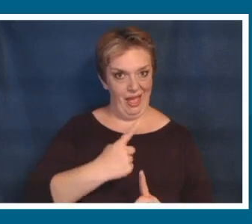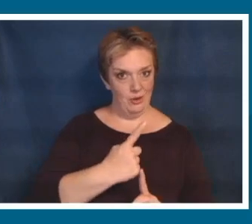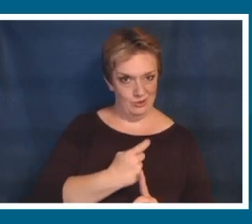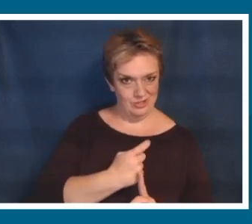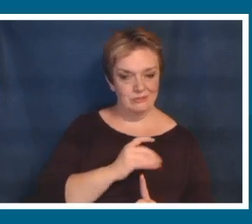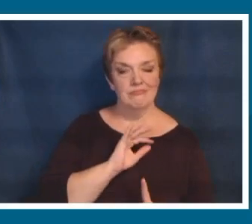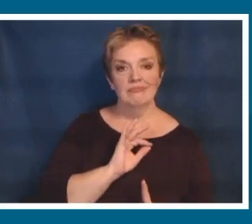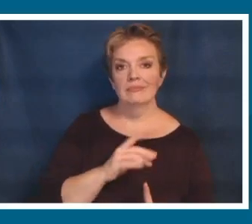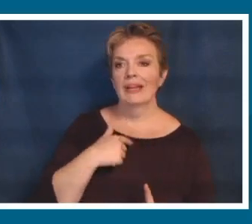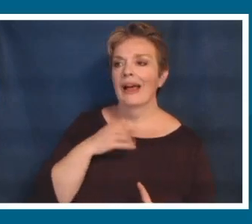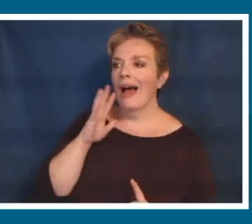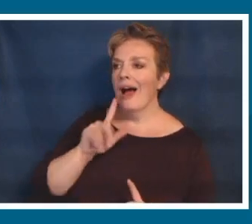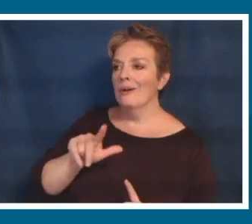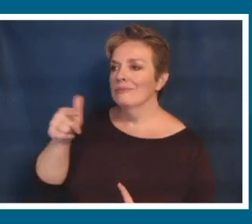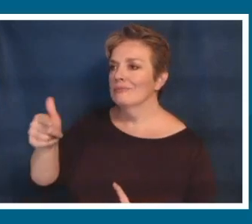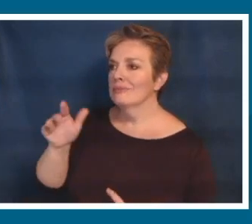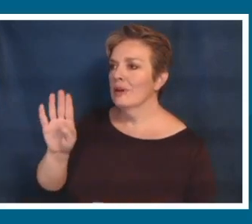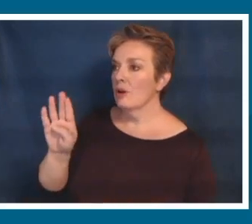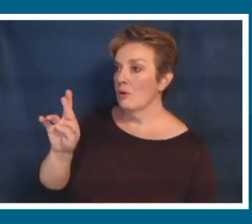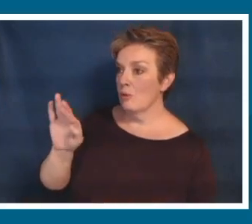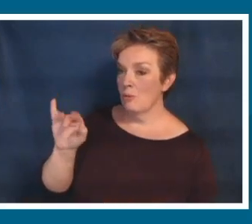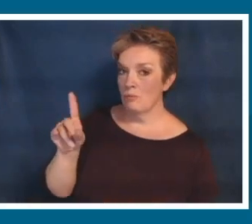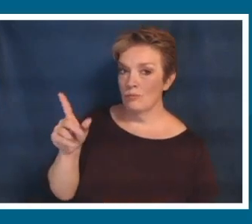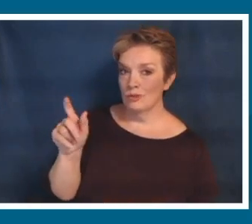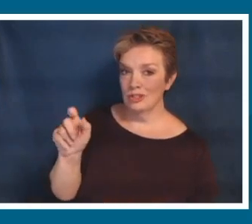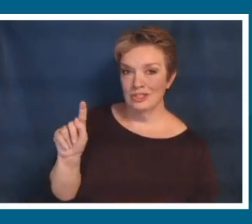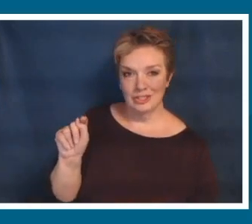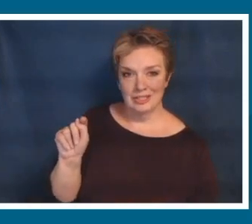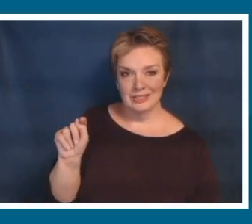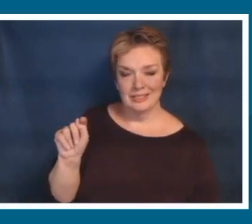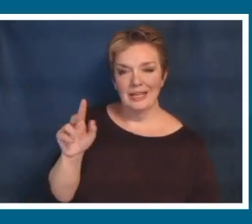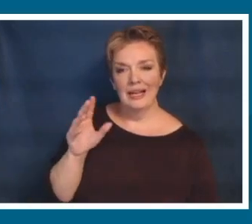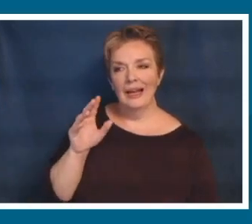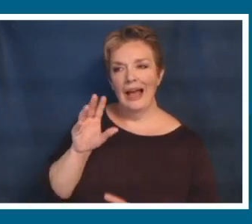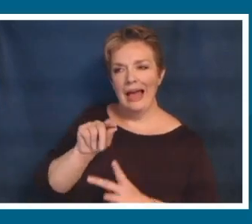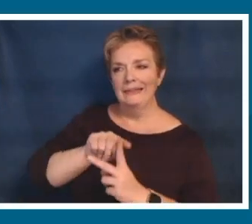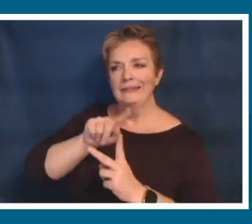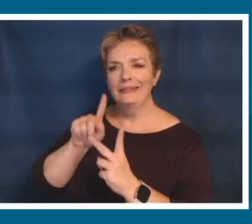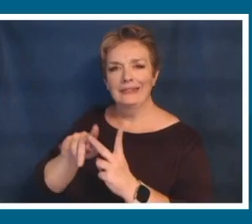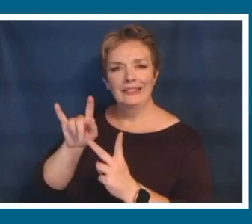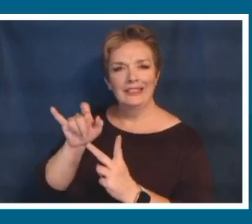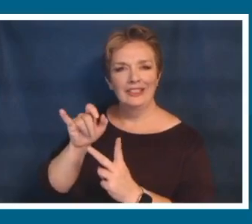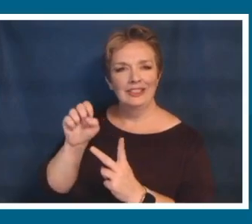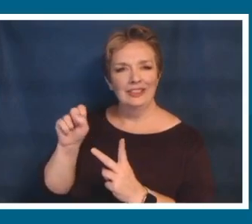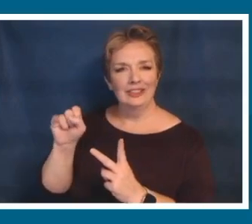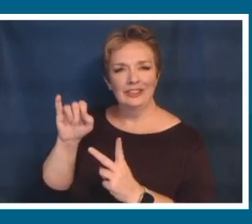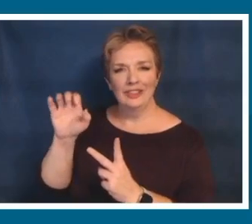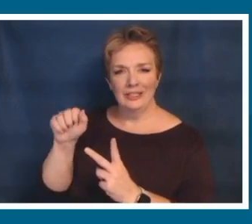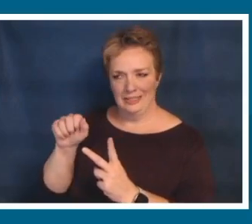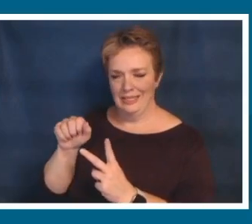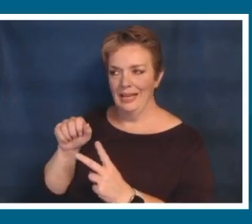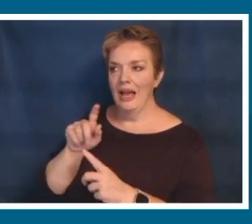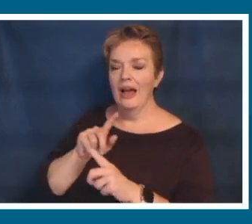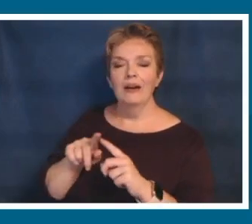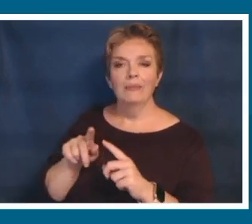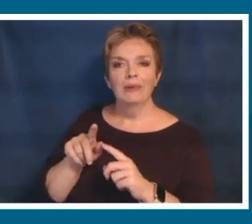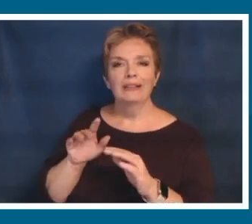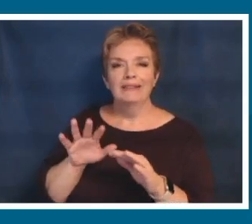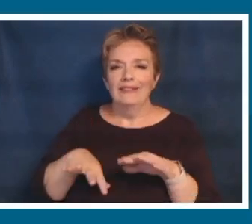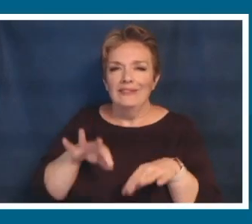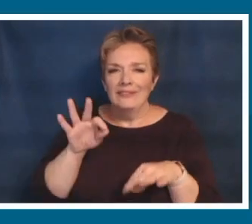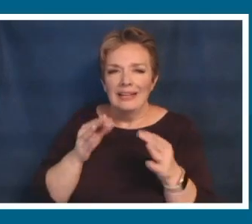because I know that your focus is very much, and then maybe Jessica, I know you've got some thoughts here too, but finding materials